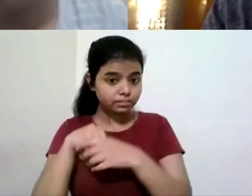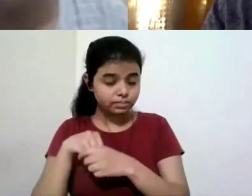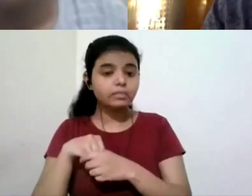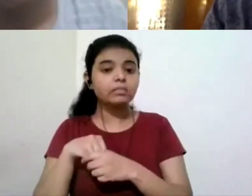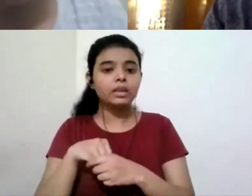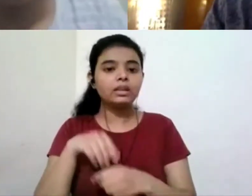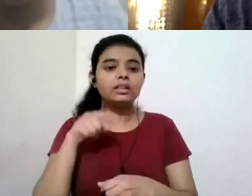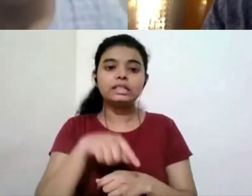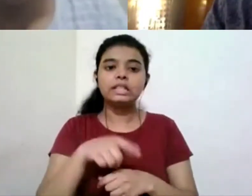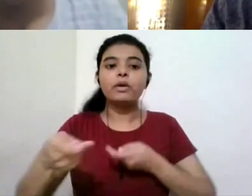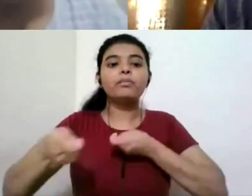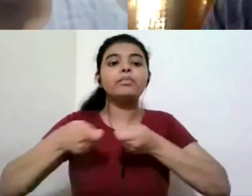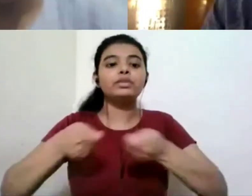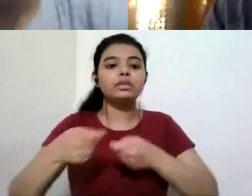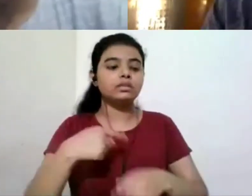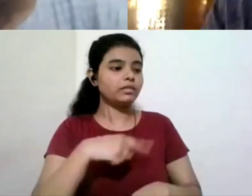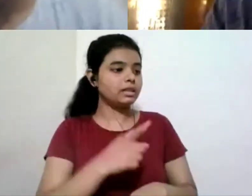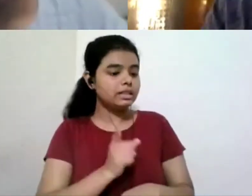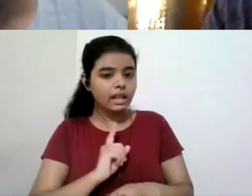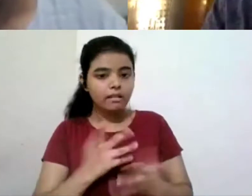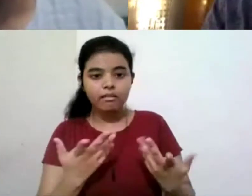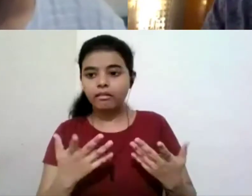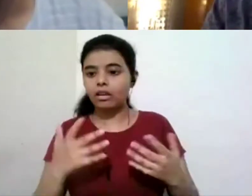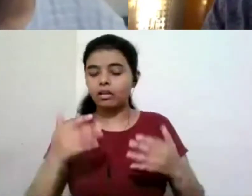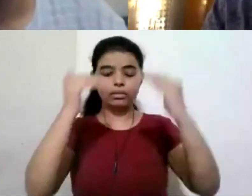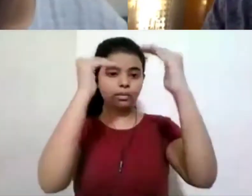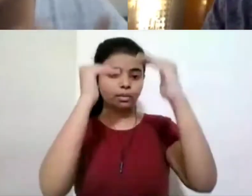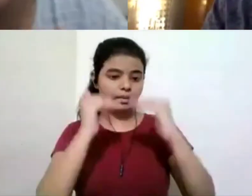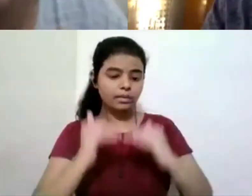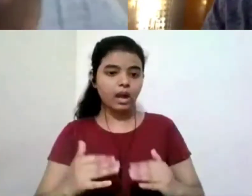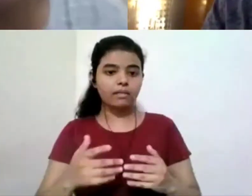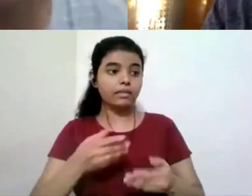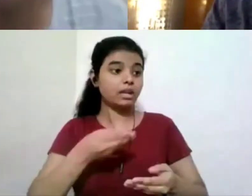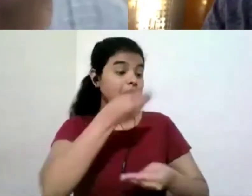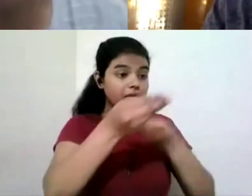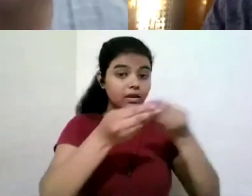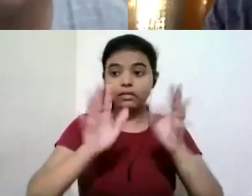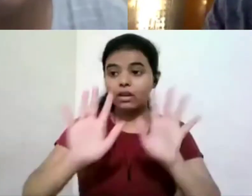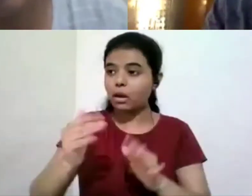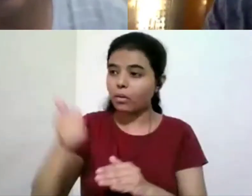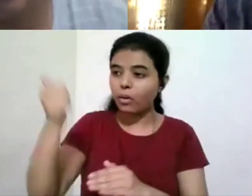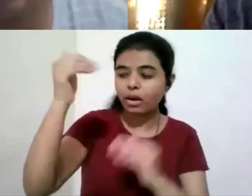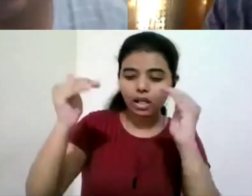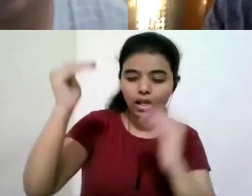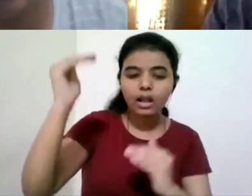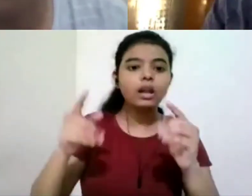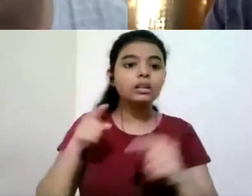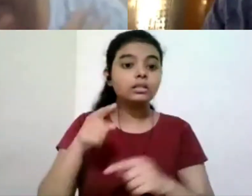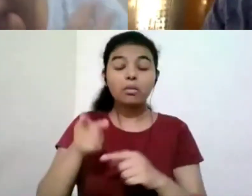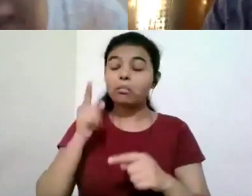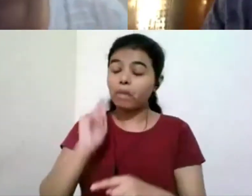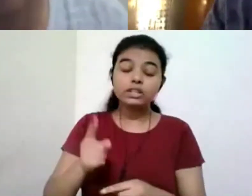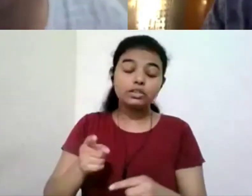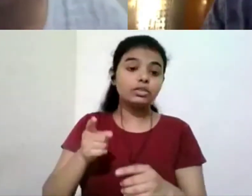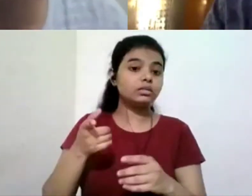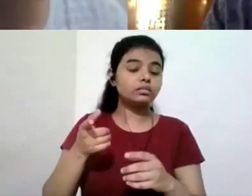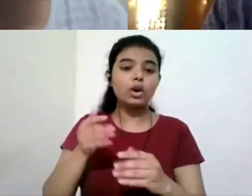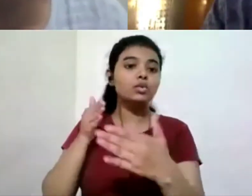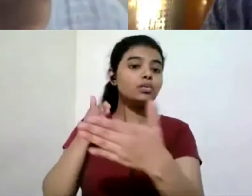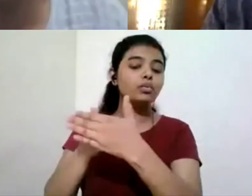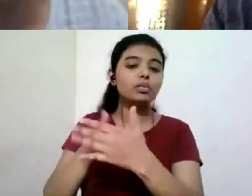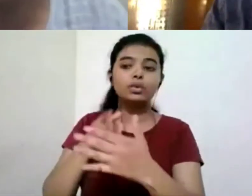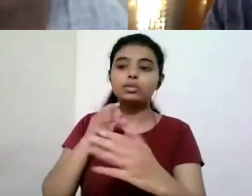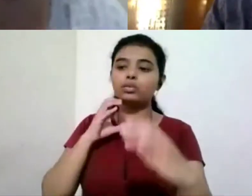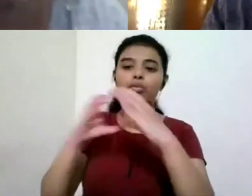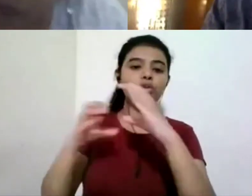of self and other, this business of hierarchy and privilege has to be challenged and questioned by anybody who has to lead